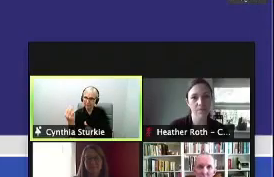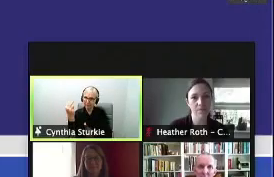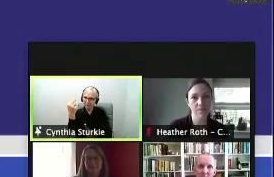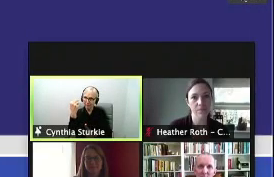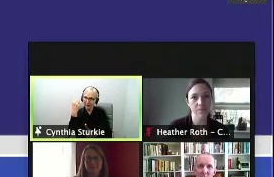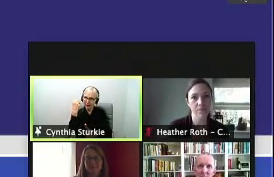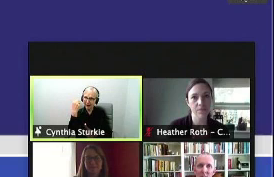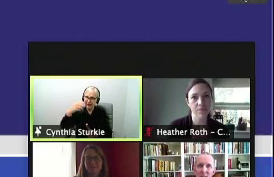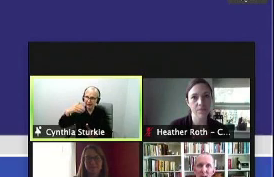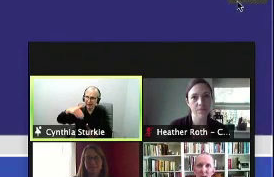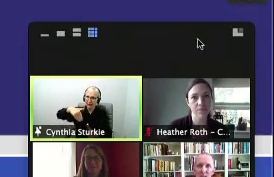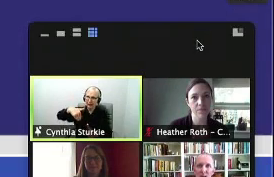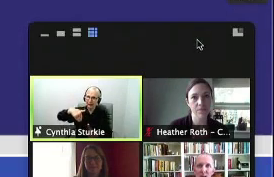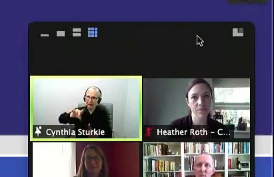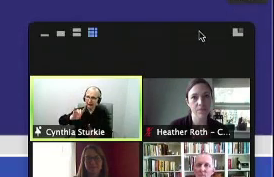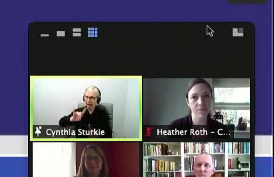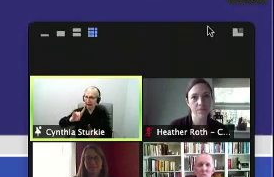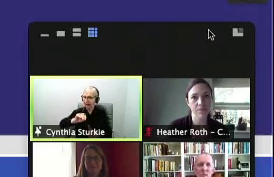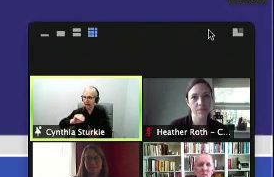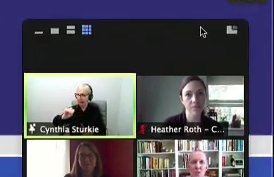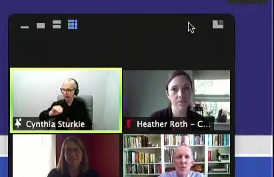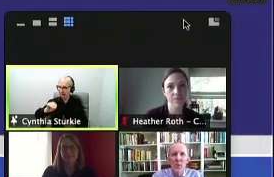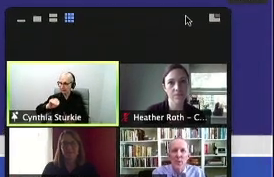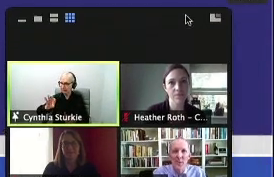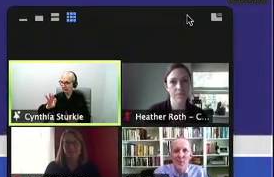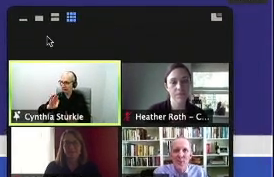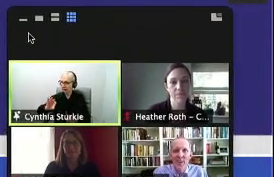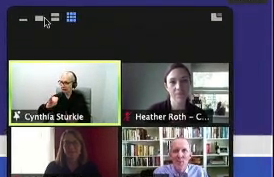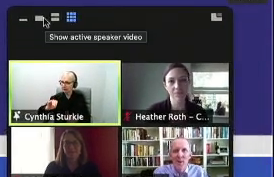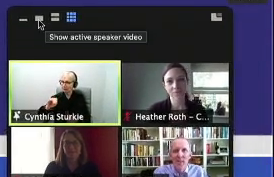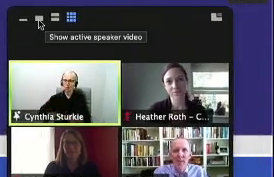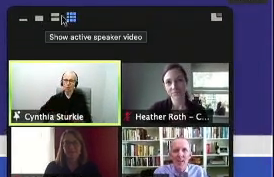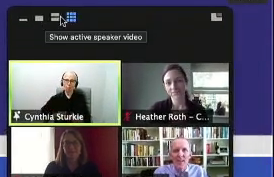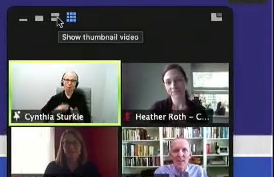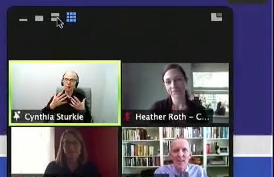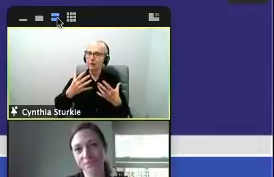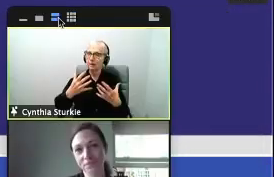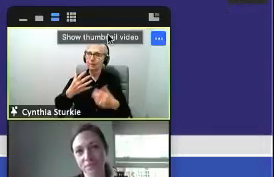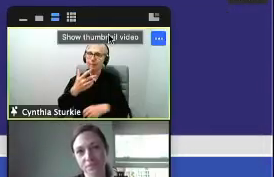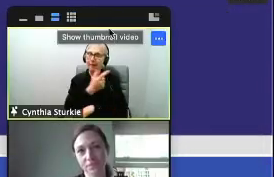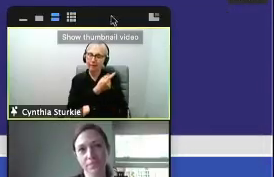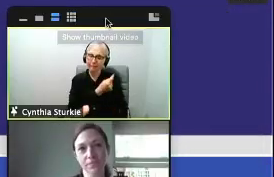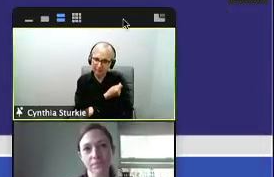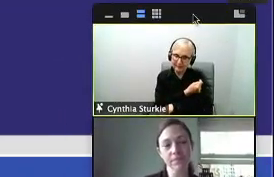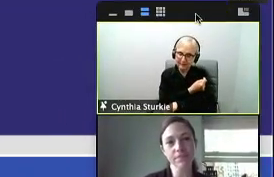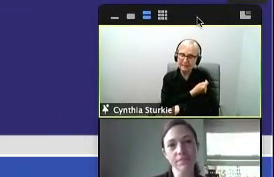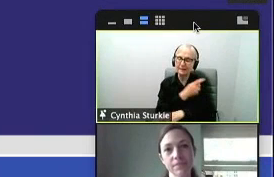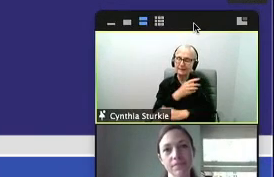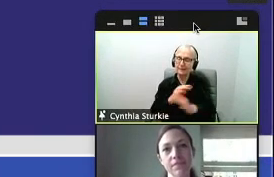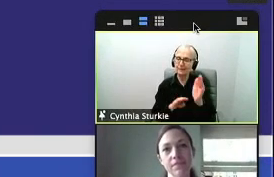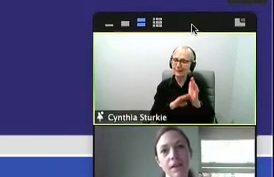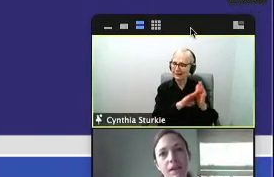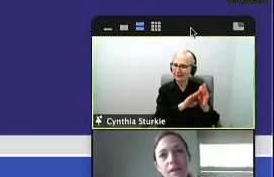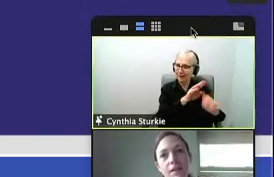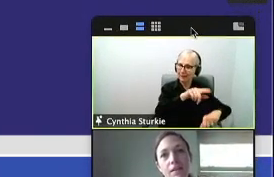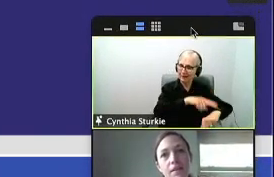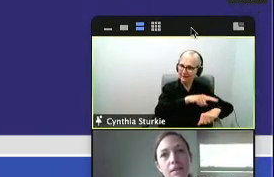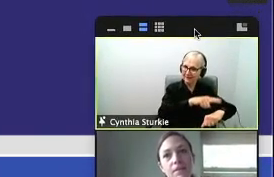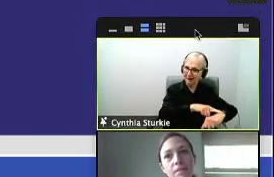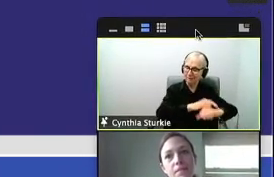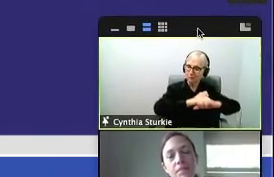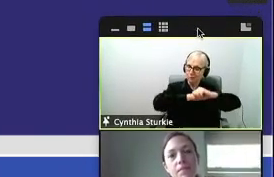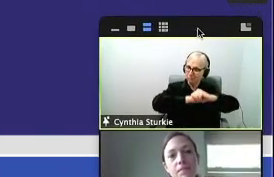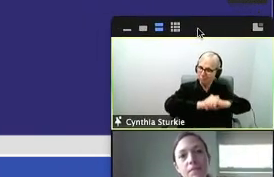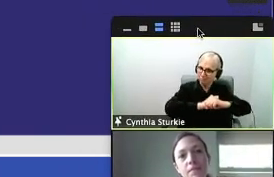the late 80s, early 90s, just so thrilled by the vaccines that were coming out at that time to protect